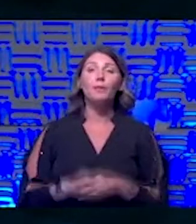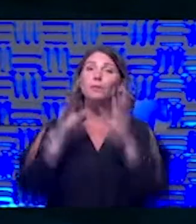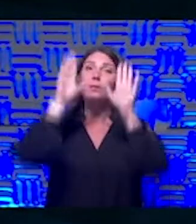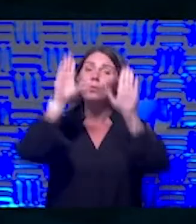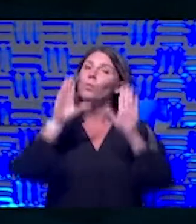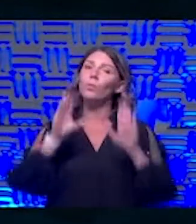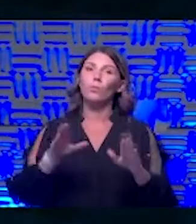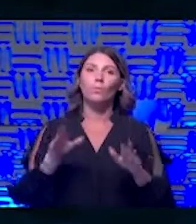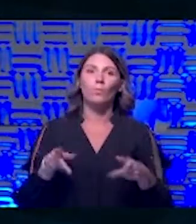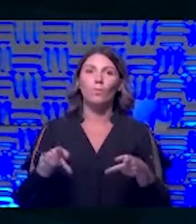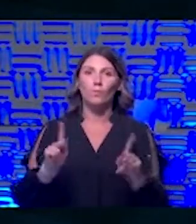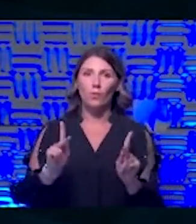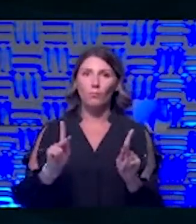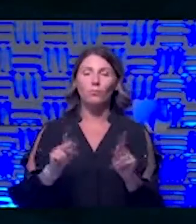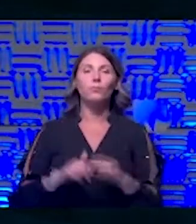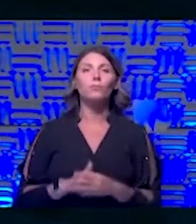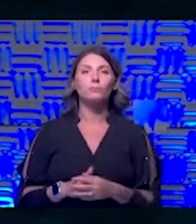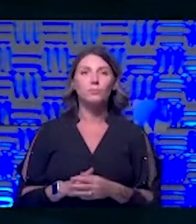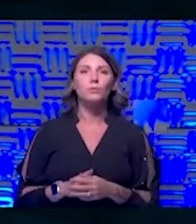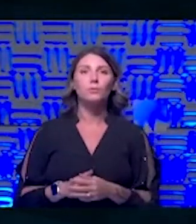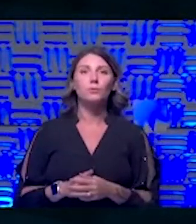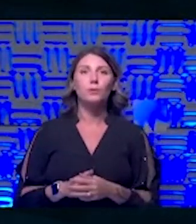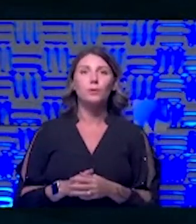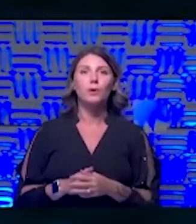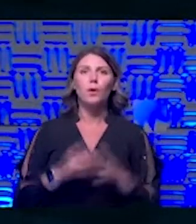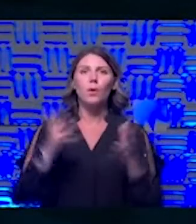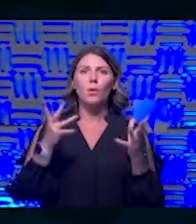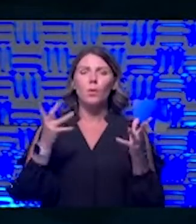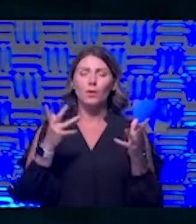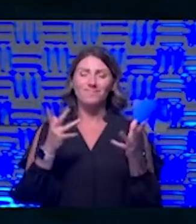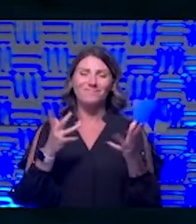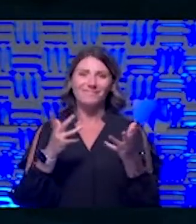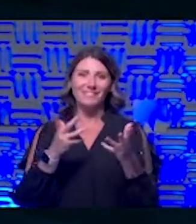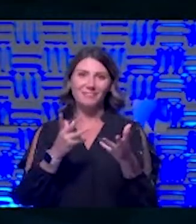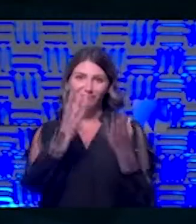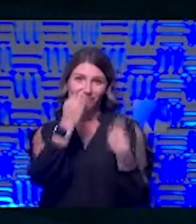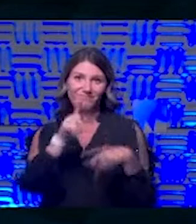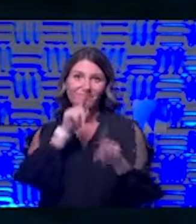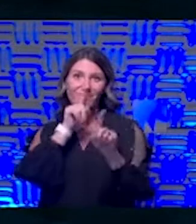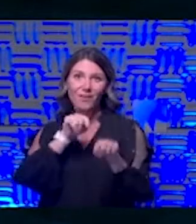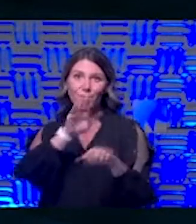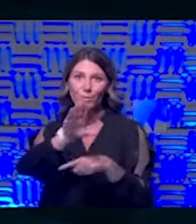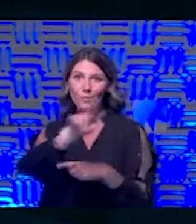opportunity. And the thing that, to kind of really answer the question is,